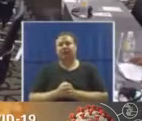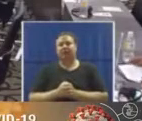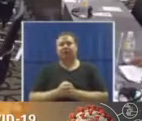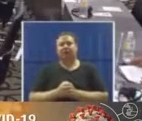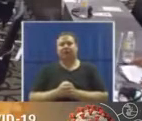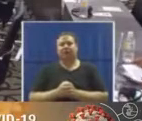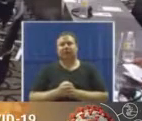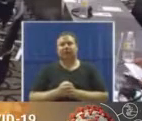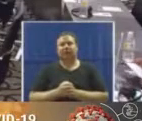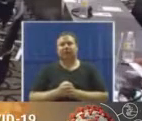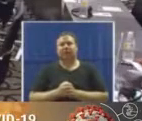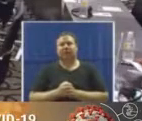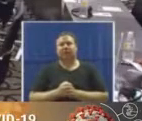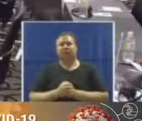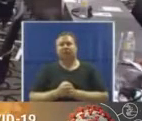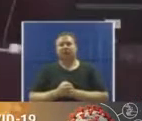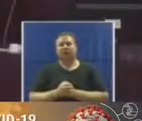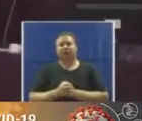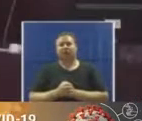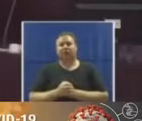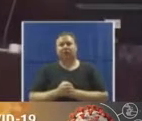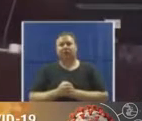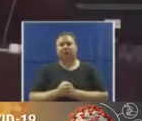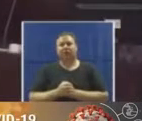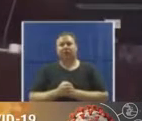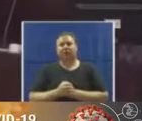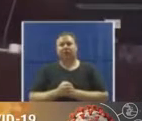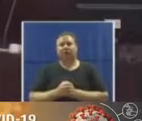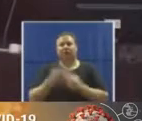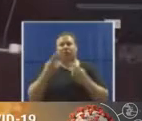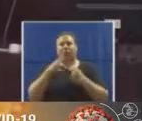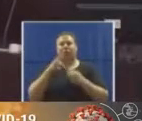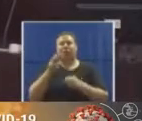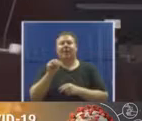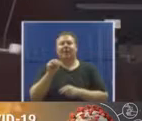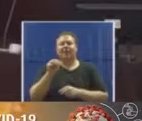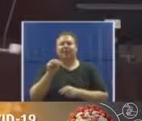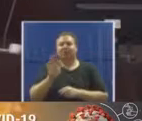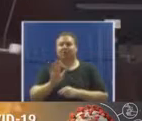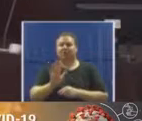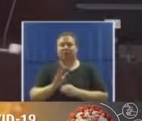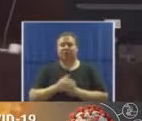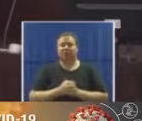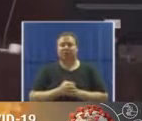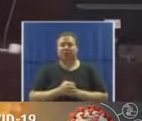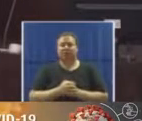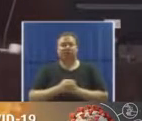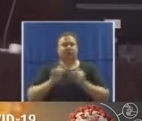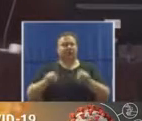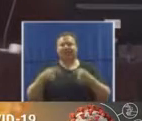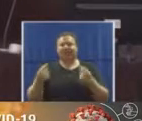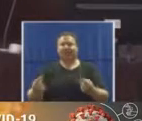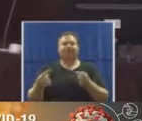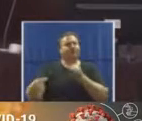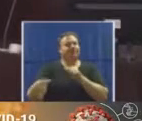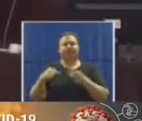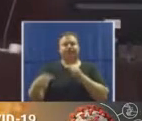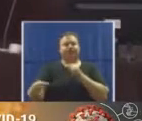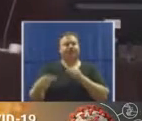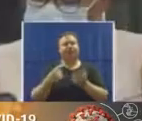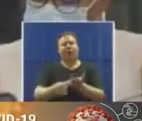Honourable Macpherson, Menir Macpherson, please. He cannot go into